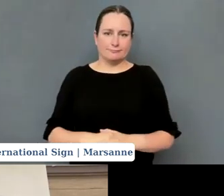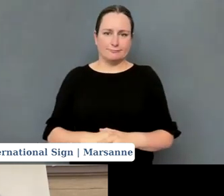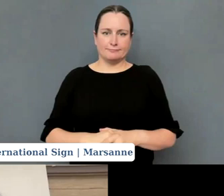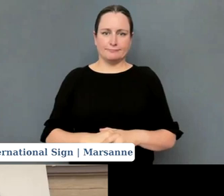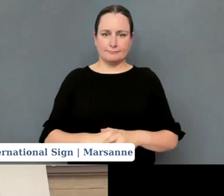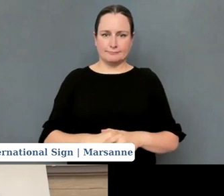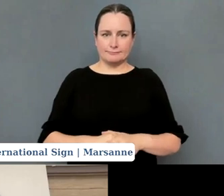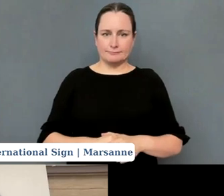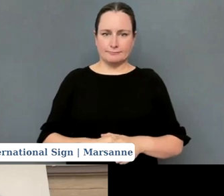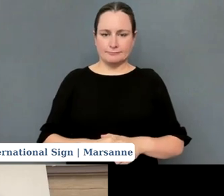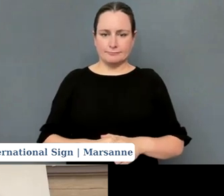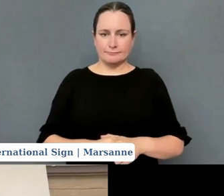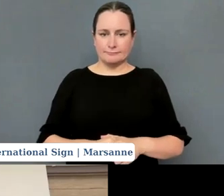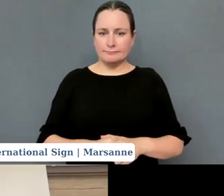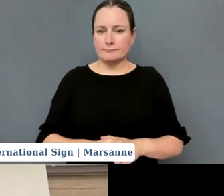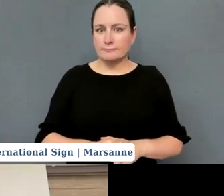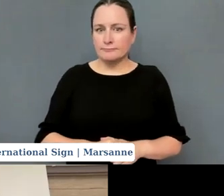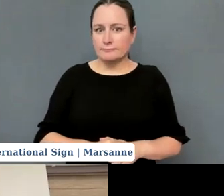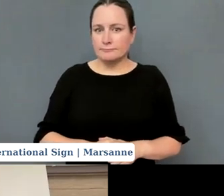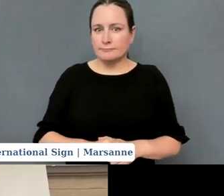maternity benefits.